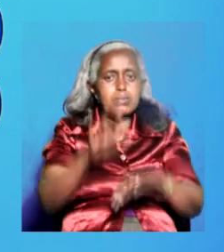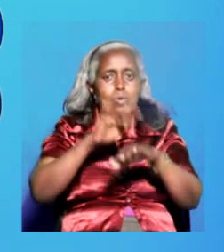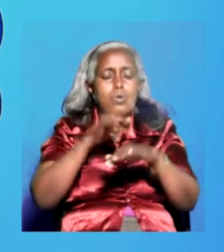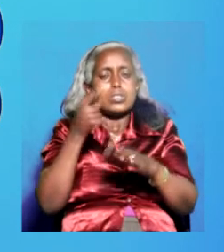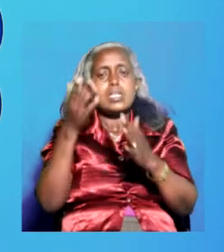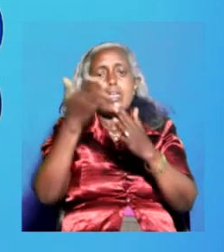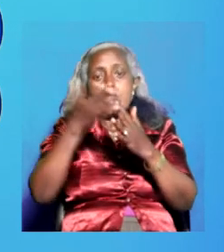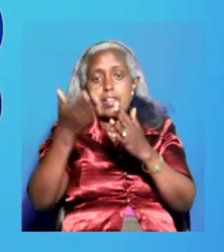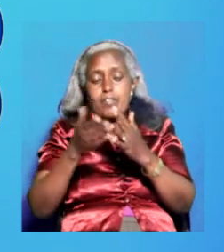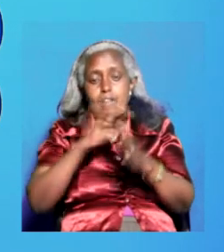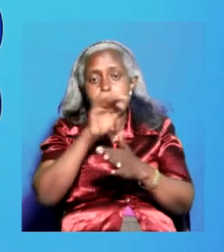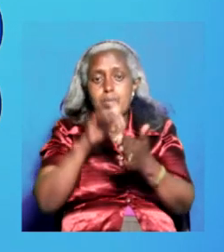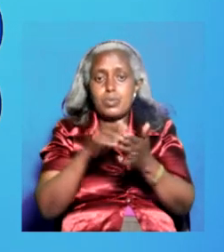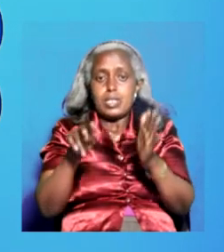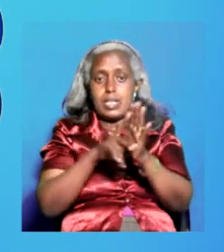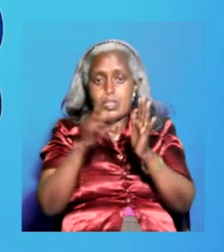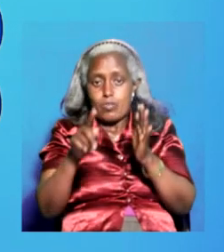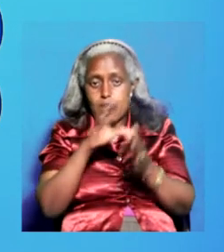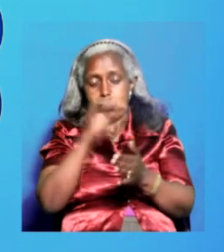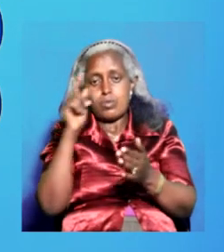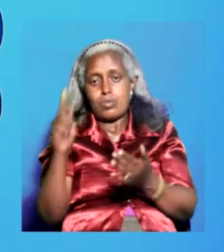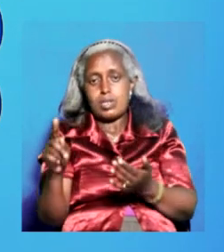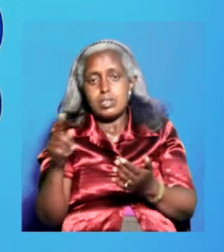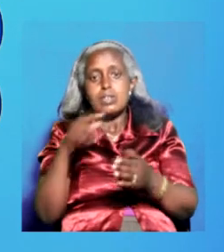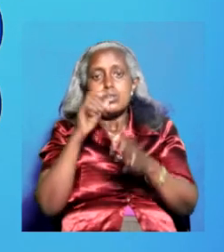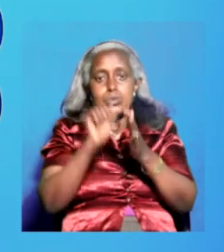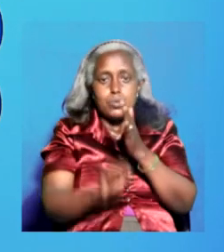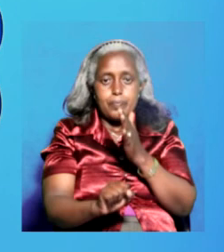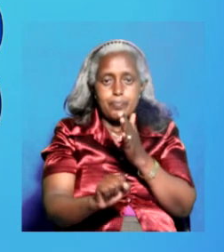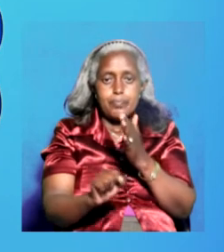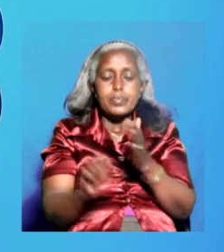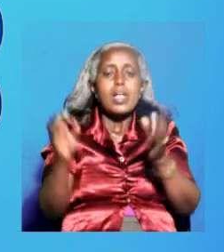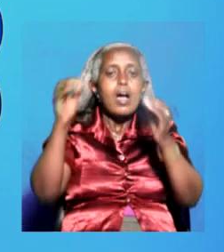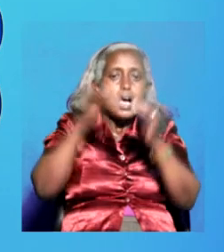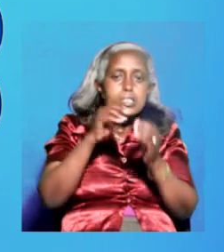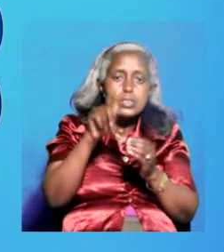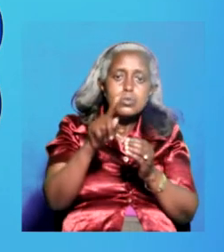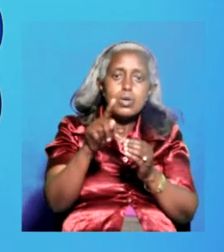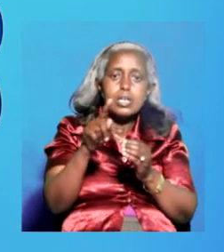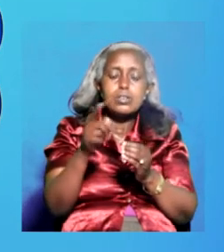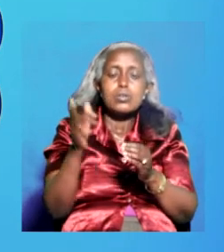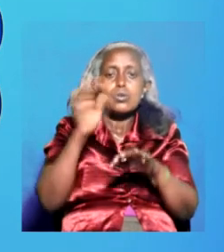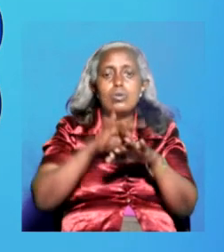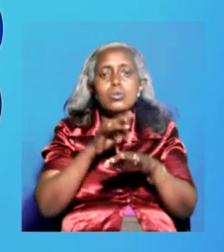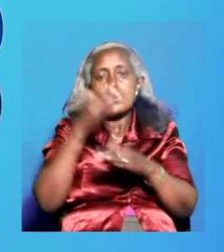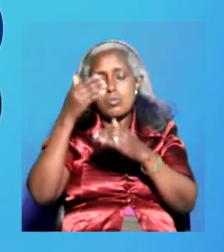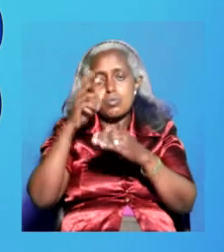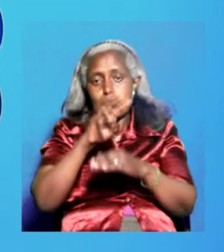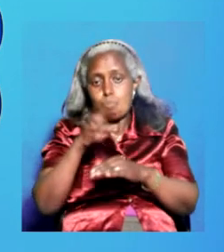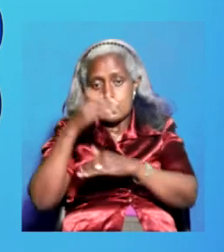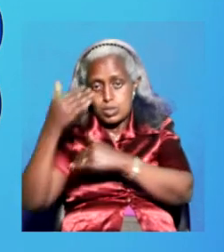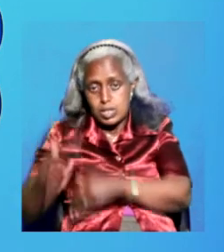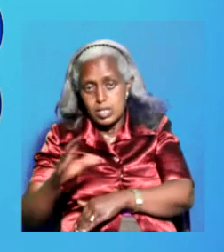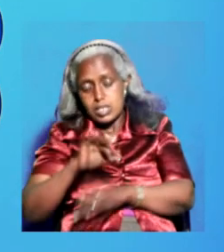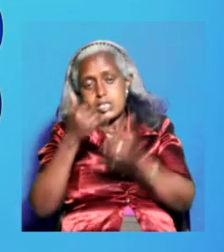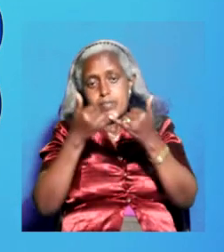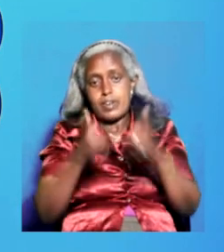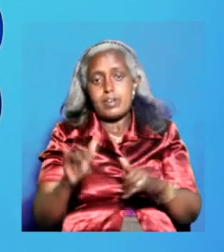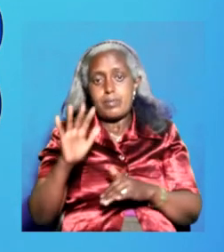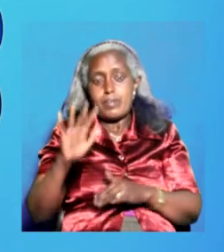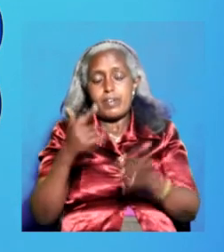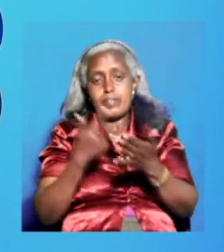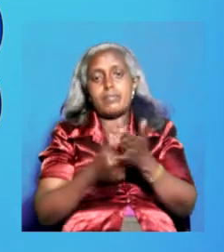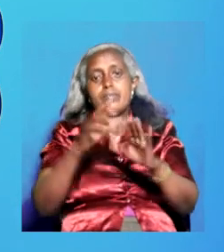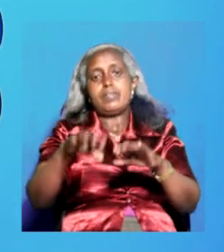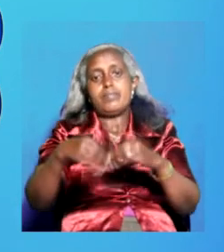interval between these two, -1 and 1. So, adding 1 on both sides and dividing by 5, you will have this